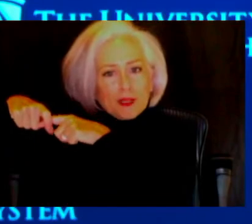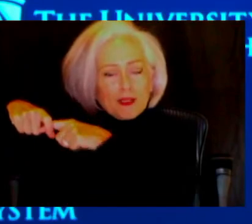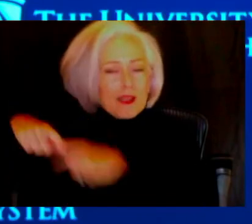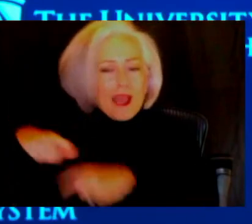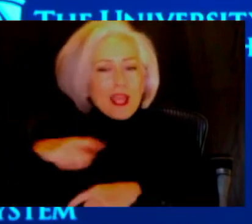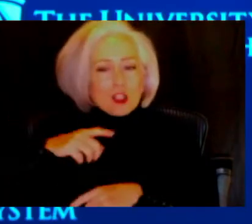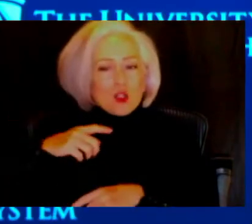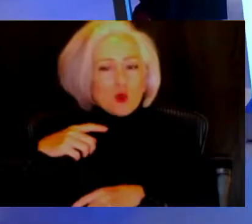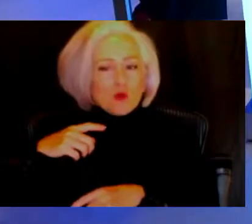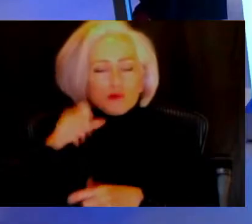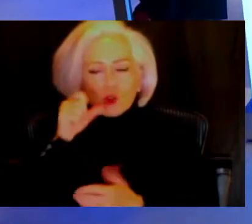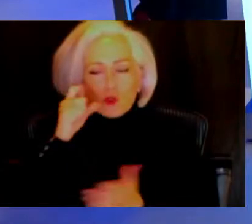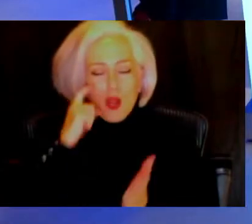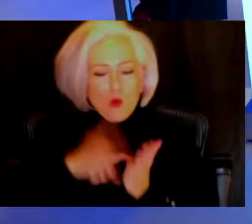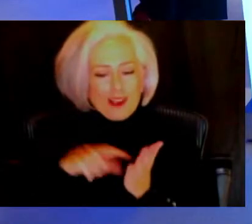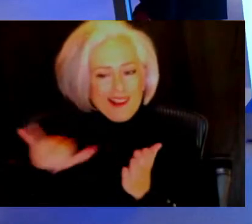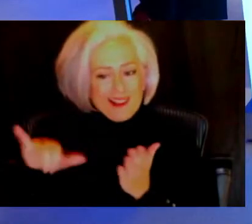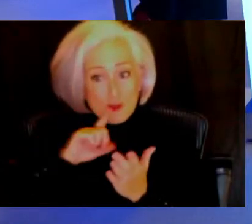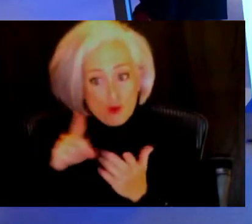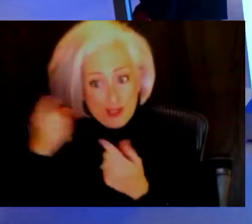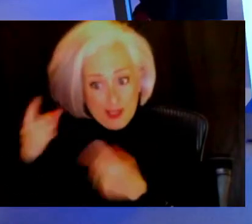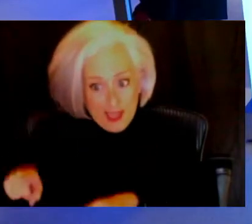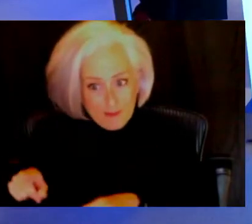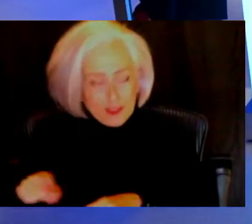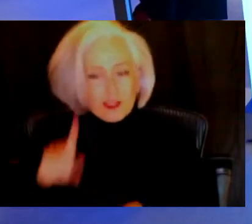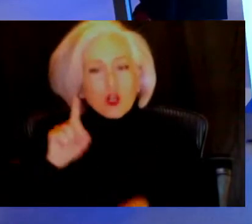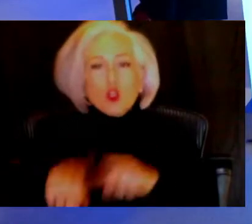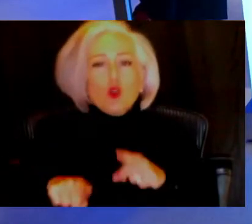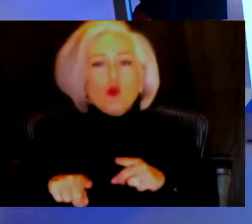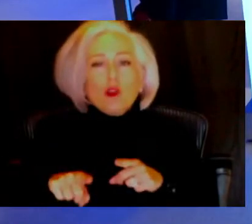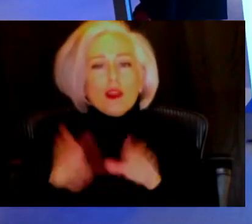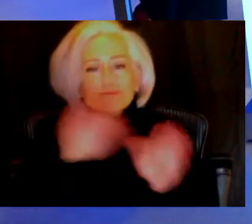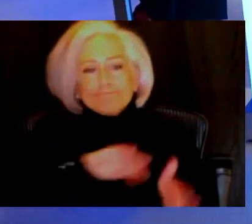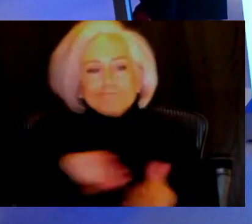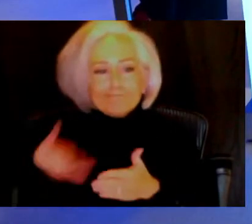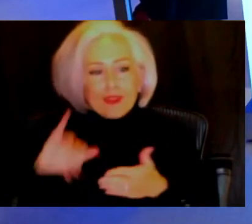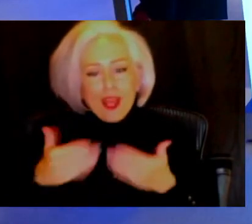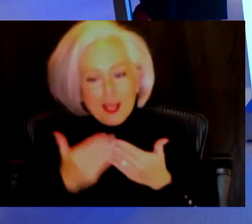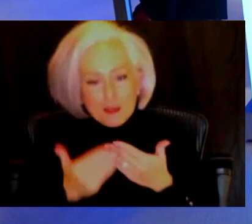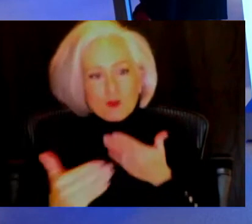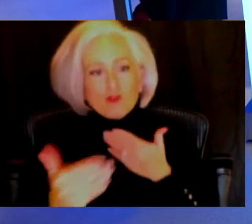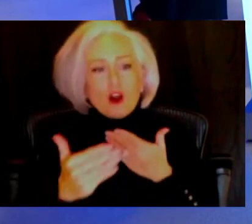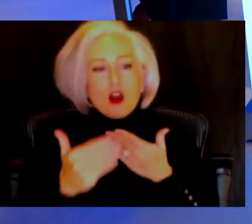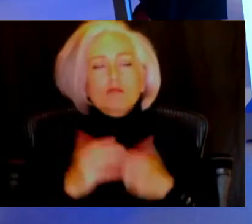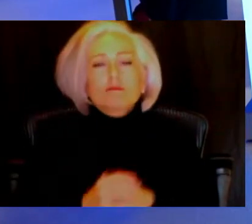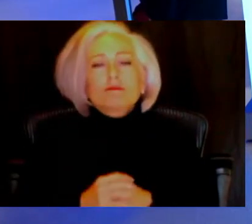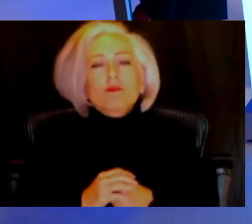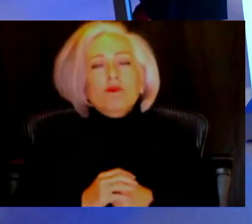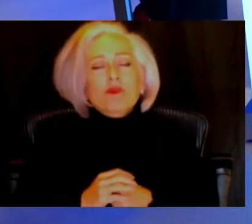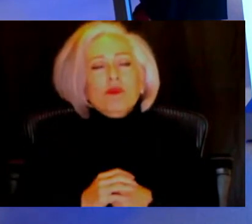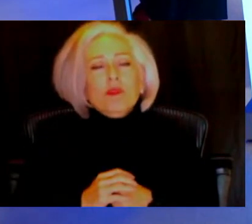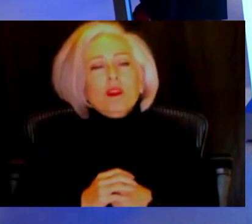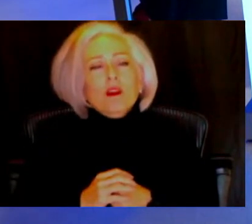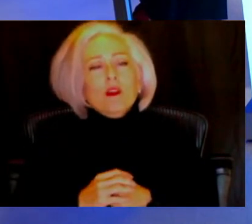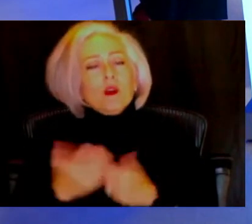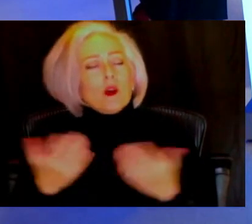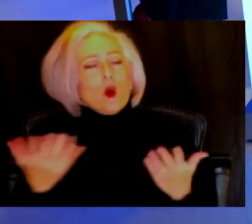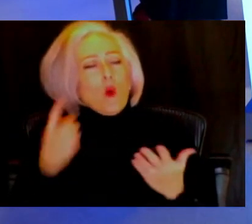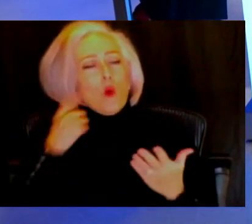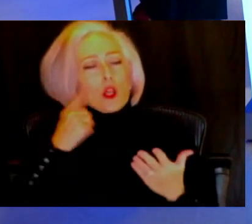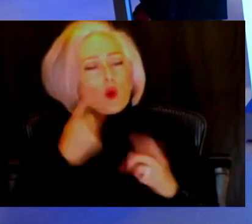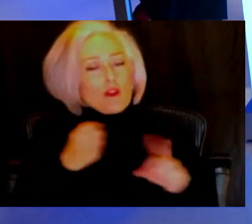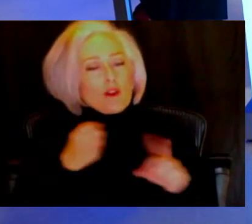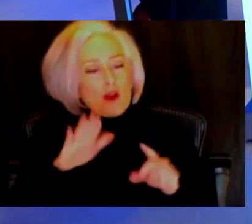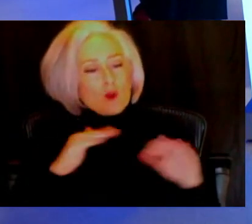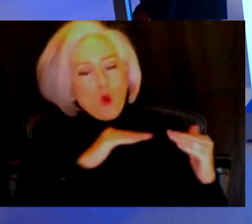Sure. How have veterans fared during this pandemic? I mean, just what you hear among your peers here at the